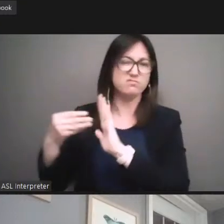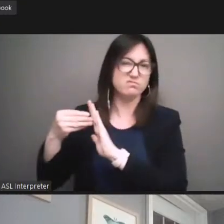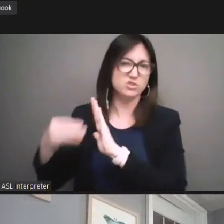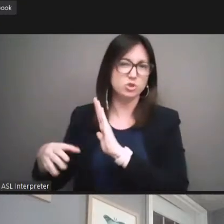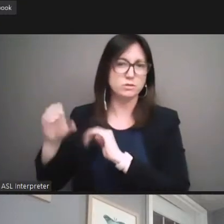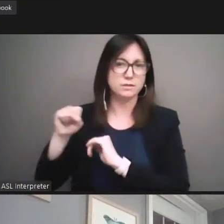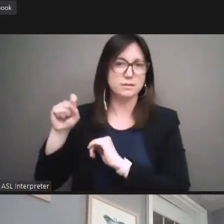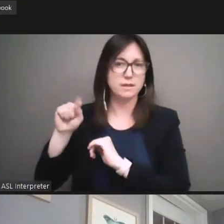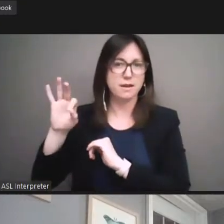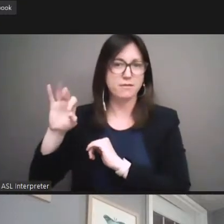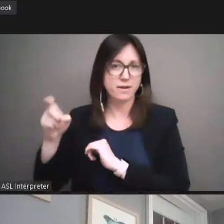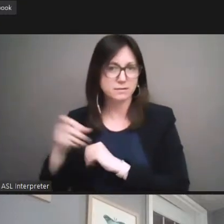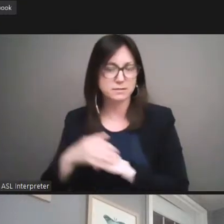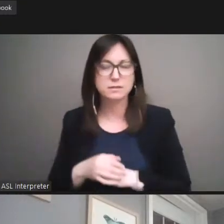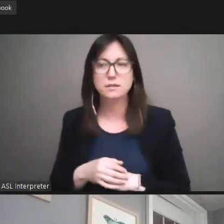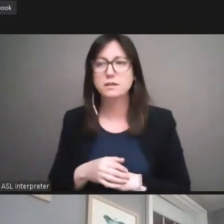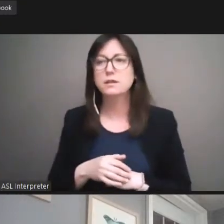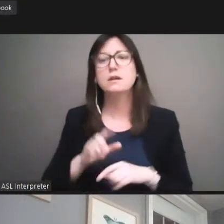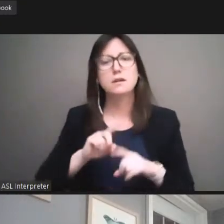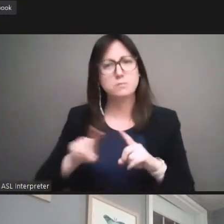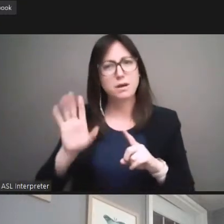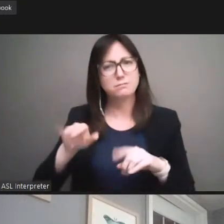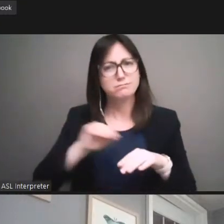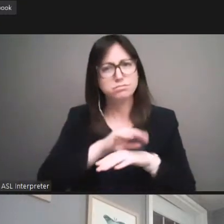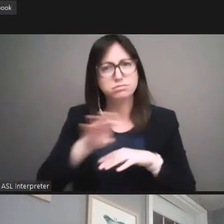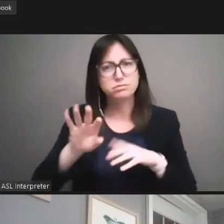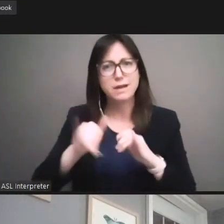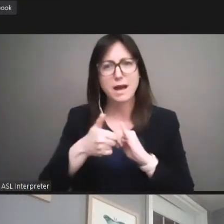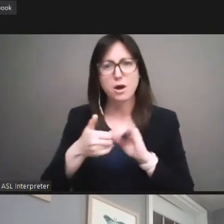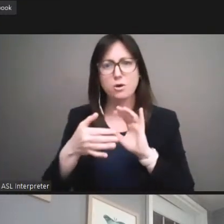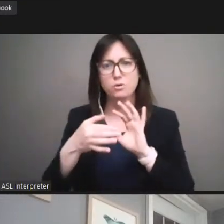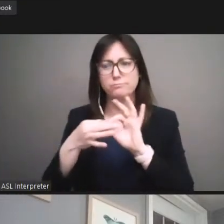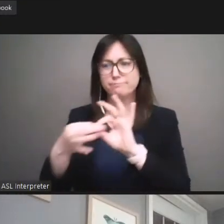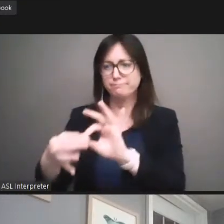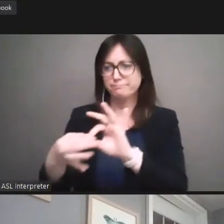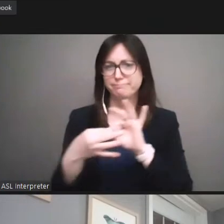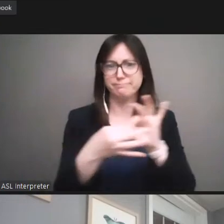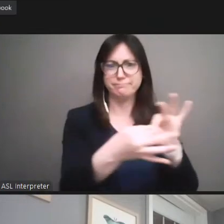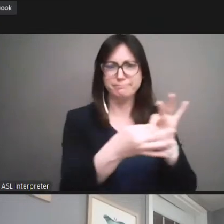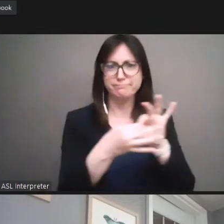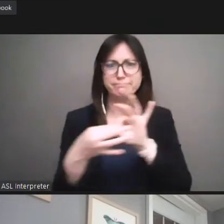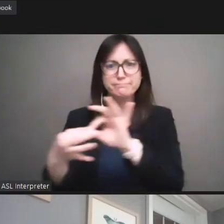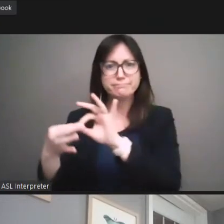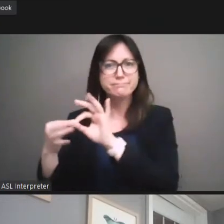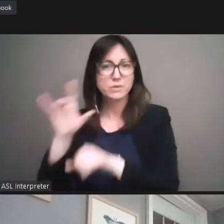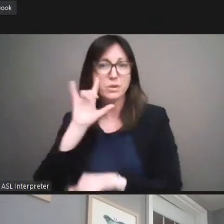change how we relate to one another interpersonally.